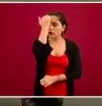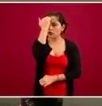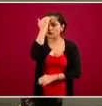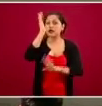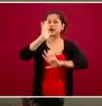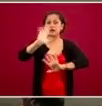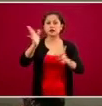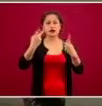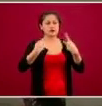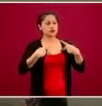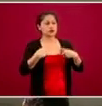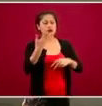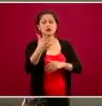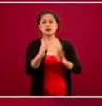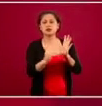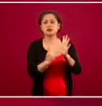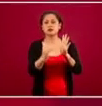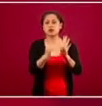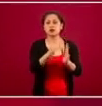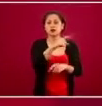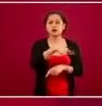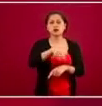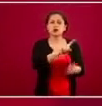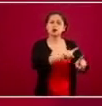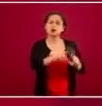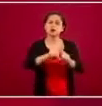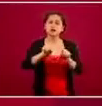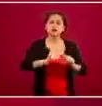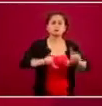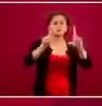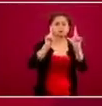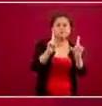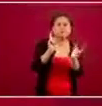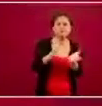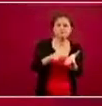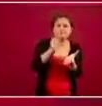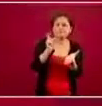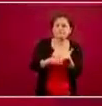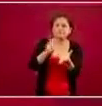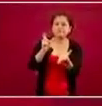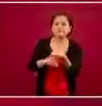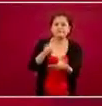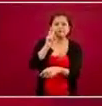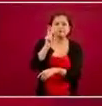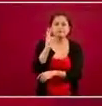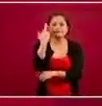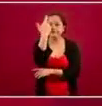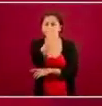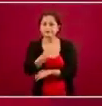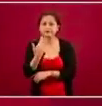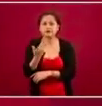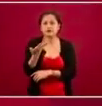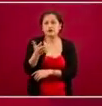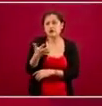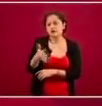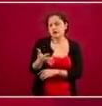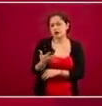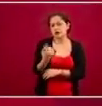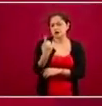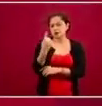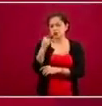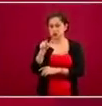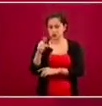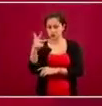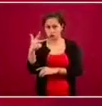it's really important for us to present this information to you. As you heard, we've had 10